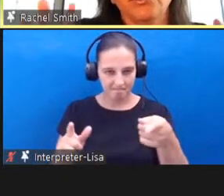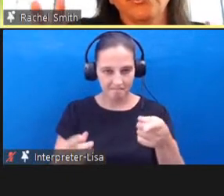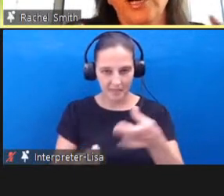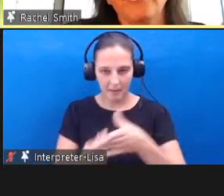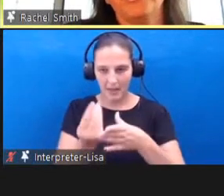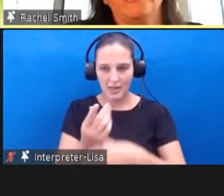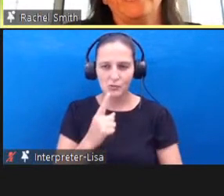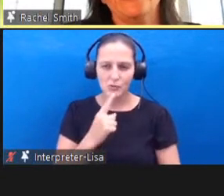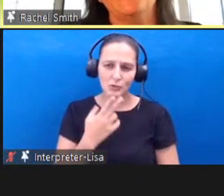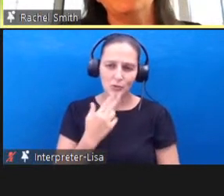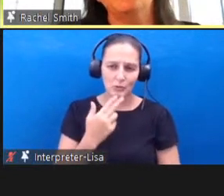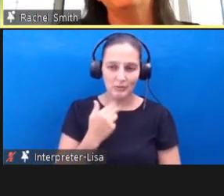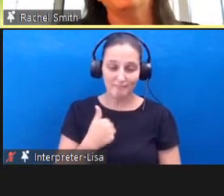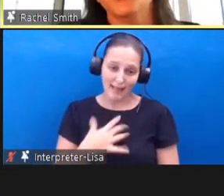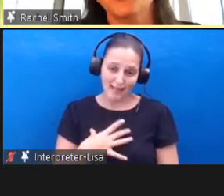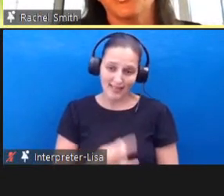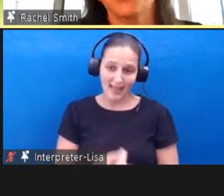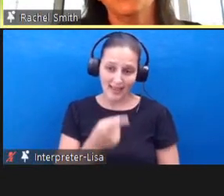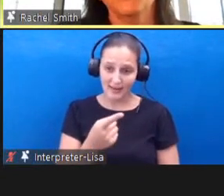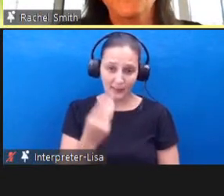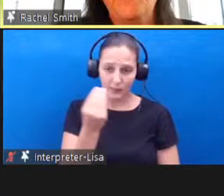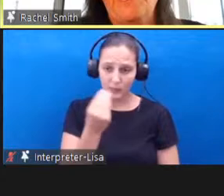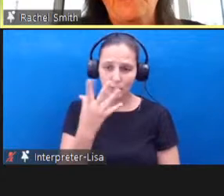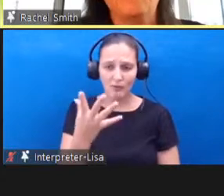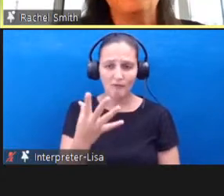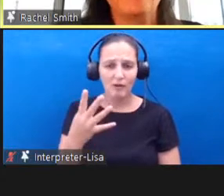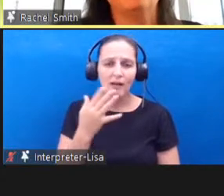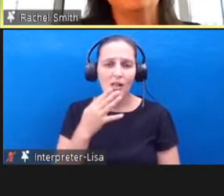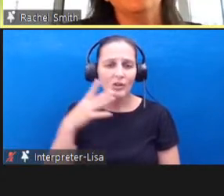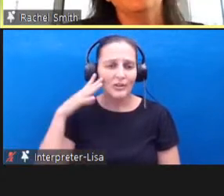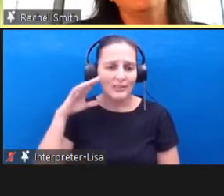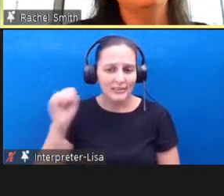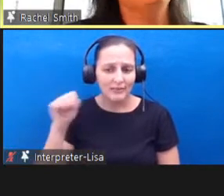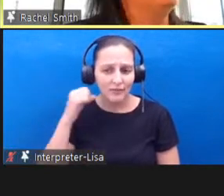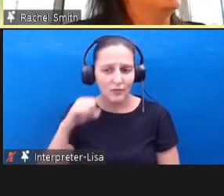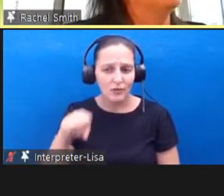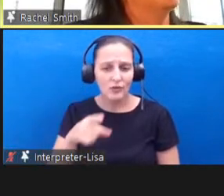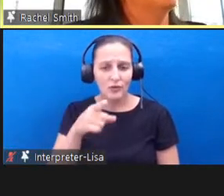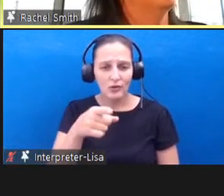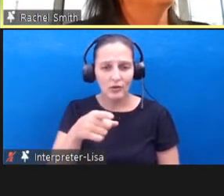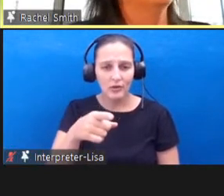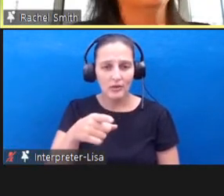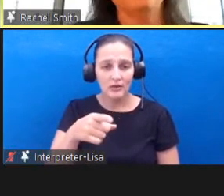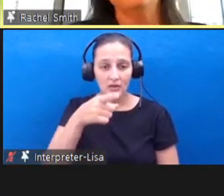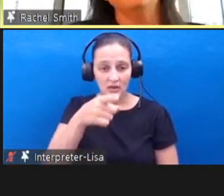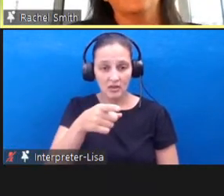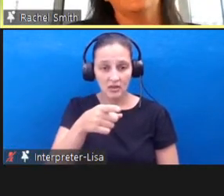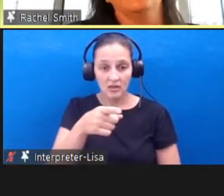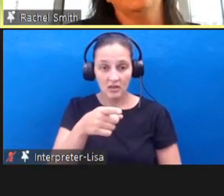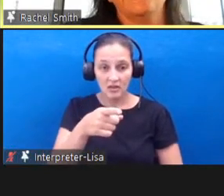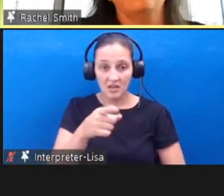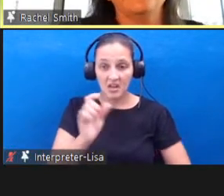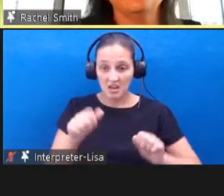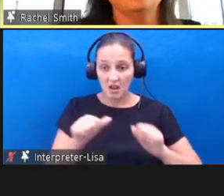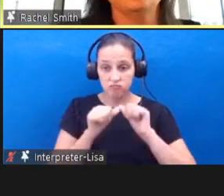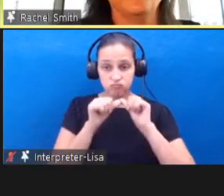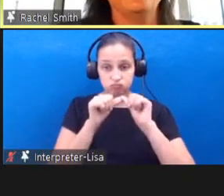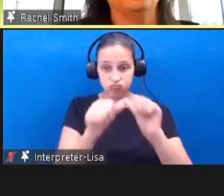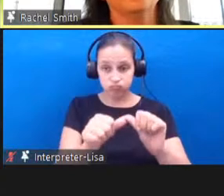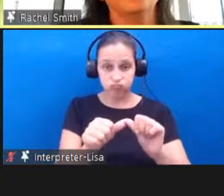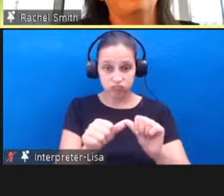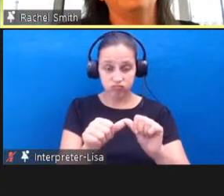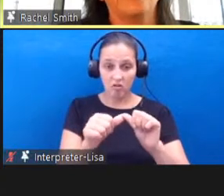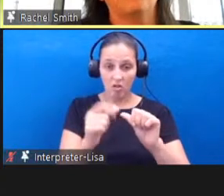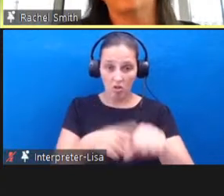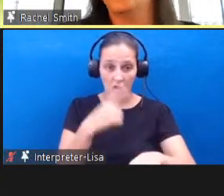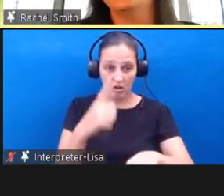cute little, I really like it. It's beautiful silver color. And they live they can live a few decades. And this is the way